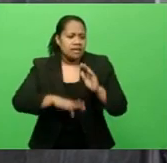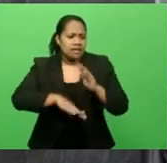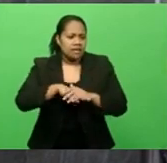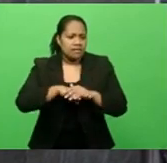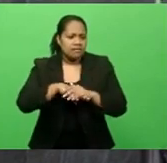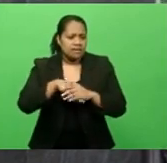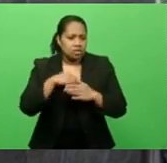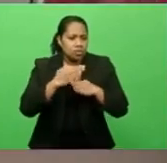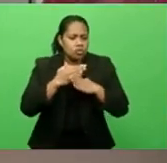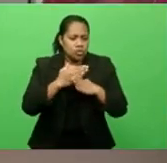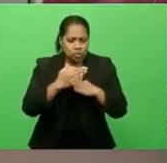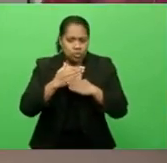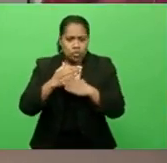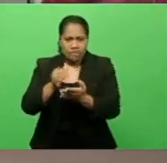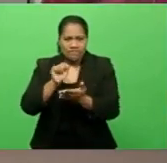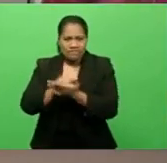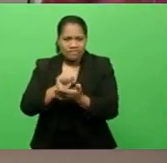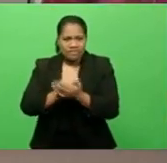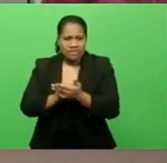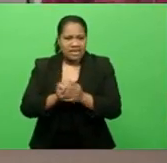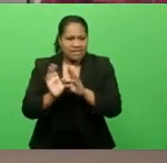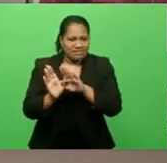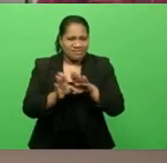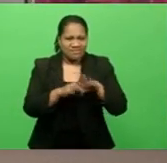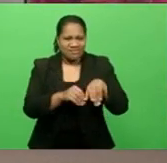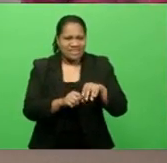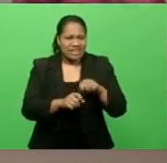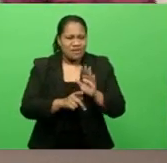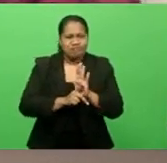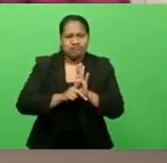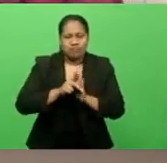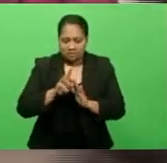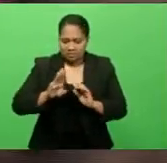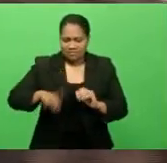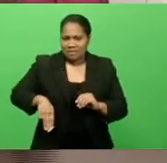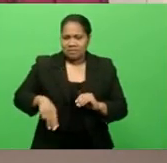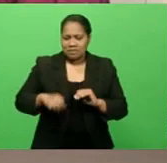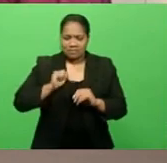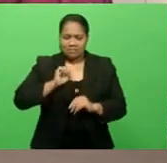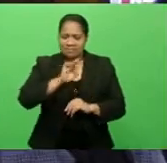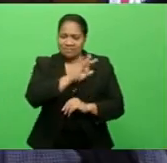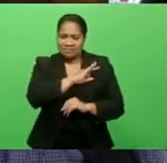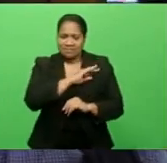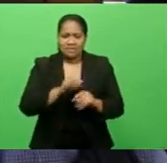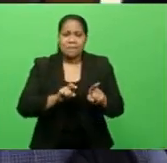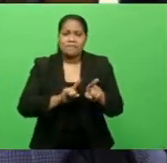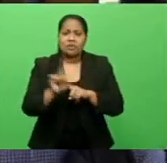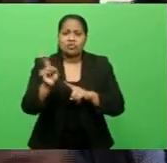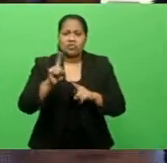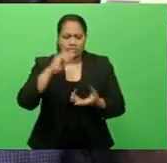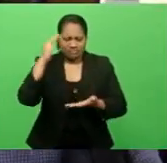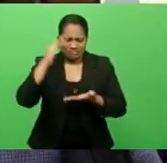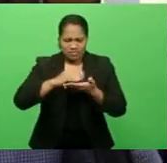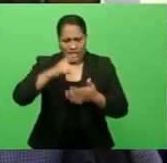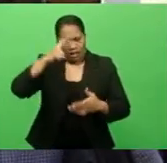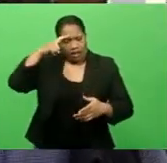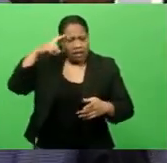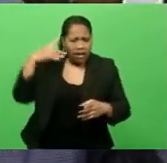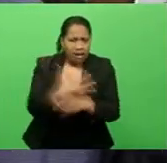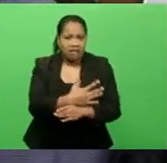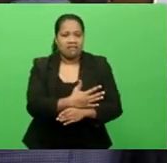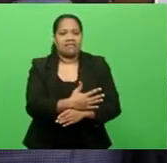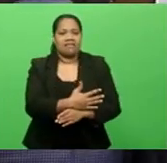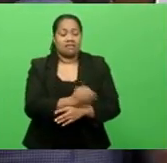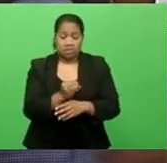avoid unnecessary pressures on our members and staff, and most of all, minimize confusion. Chochi Koroi says the pandemic is far